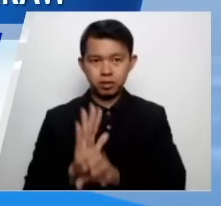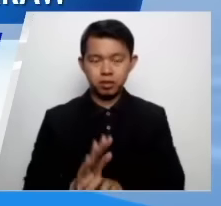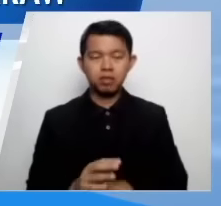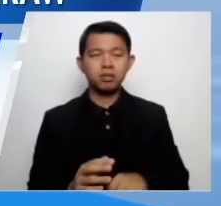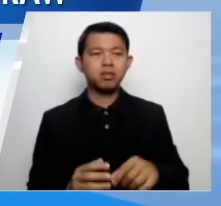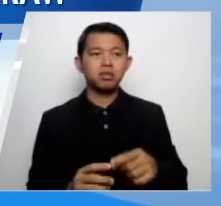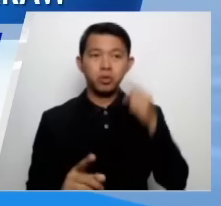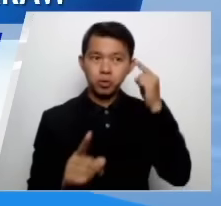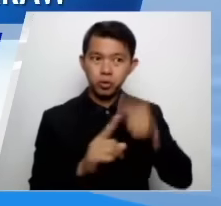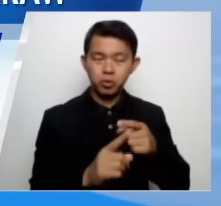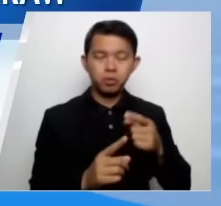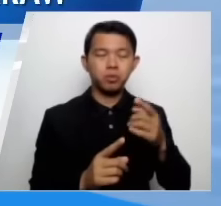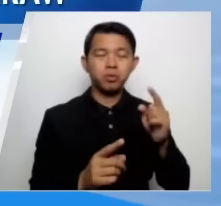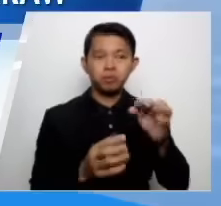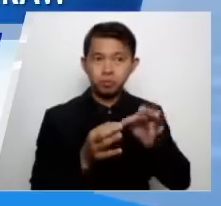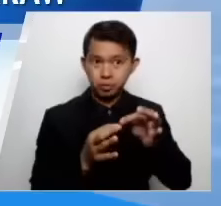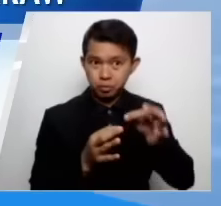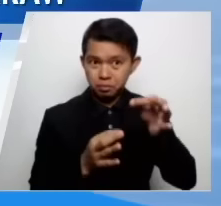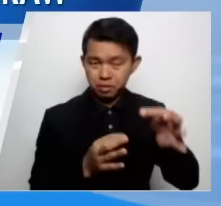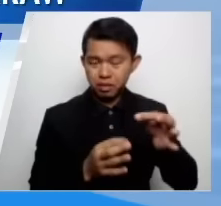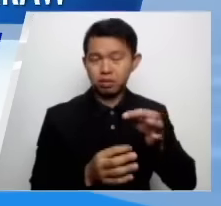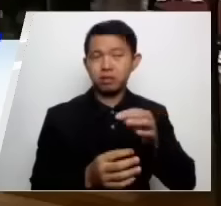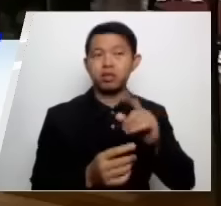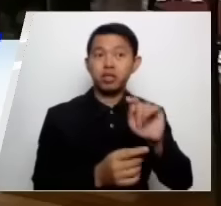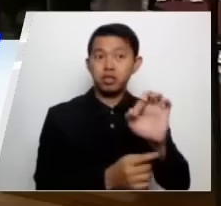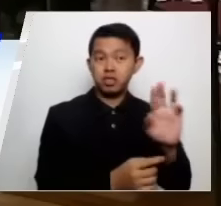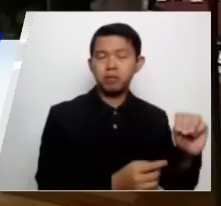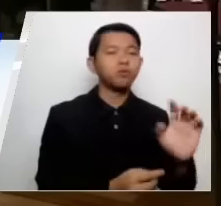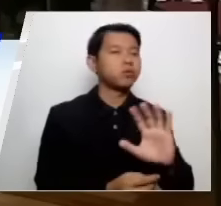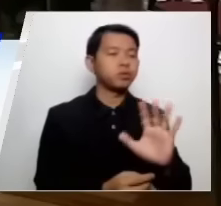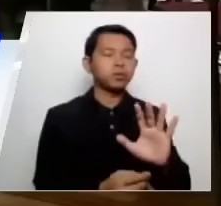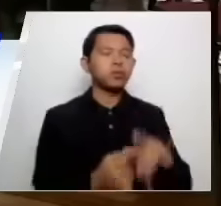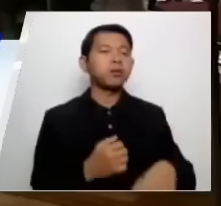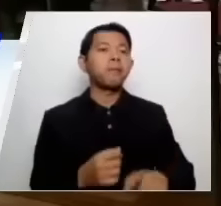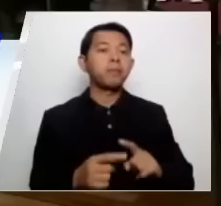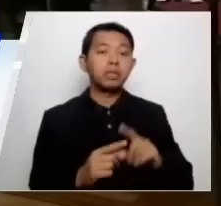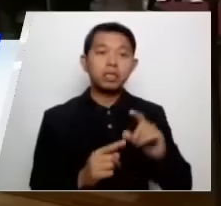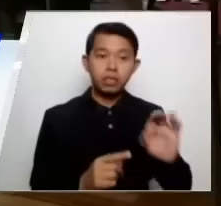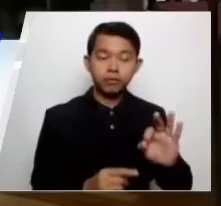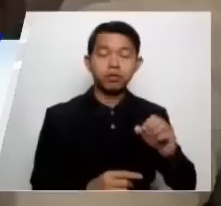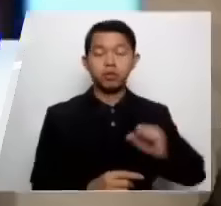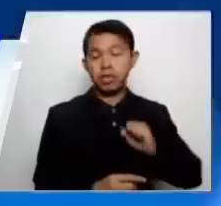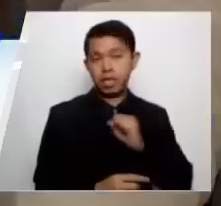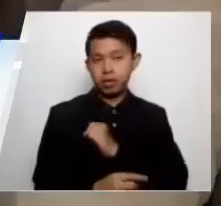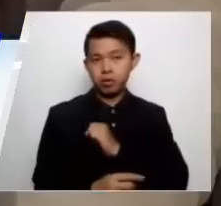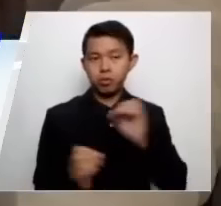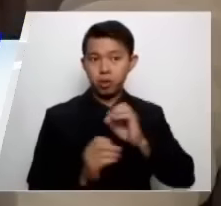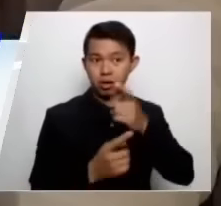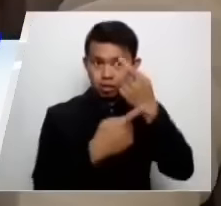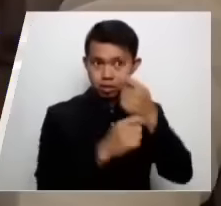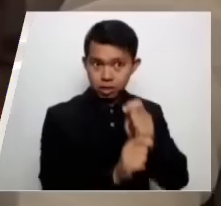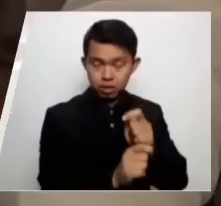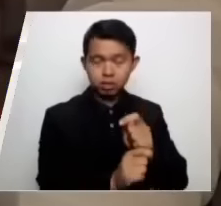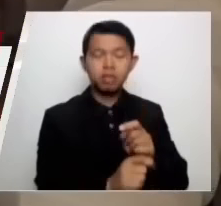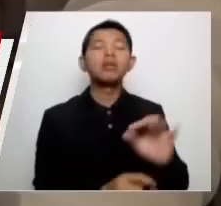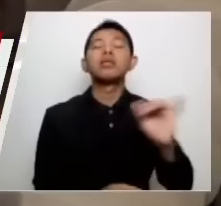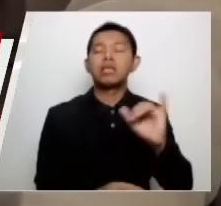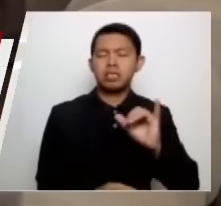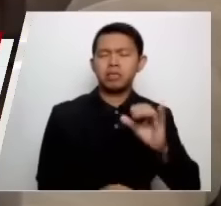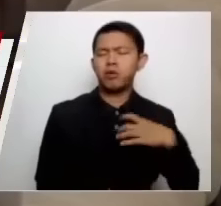isinusulong. Dagdag ng mga kongresista, kung walang tiwala sa kanila ang mga senador, ganun din daw sila. It started also